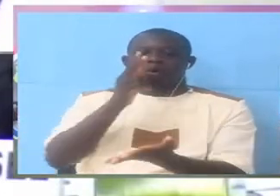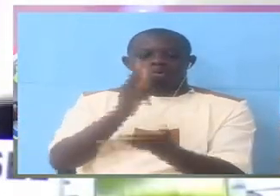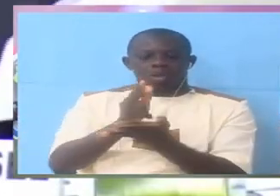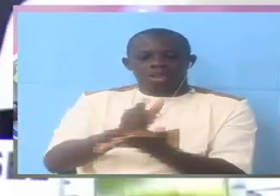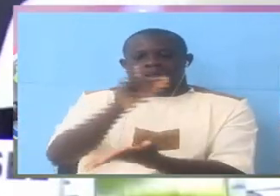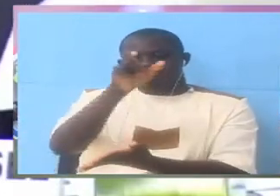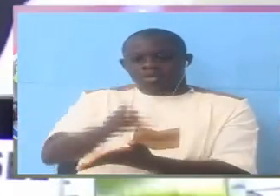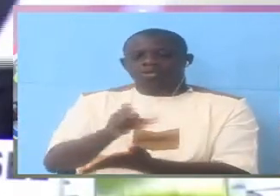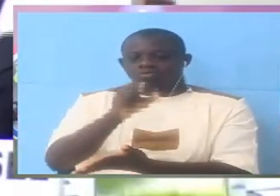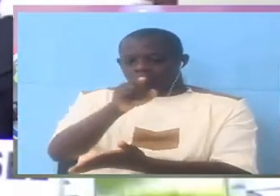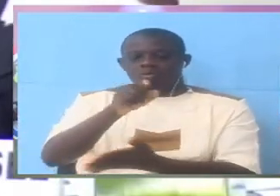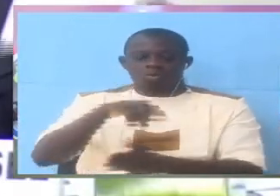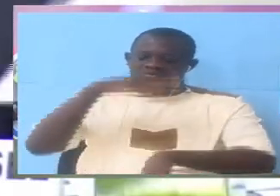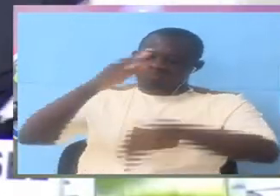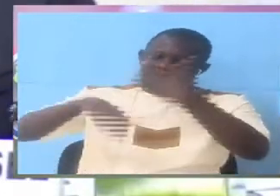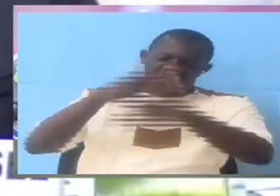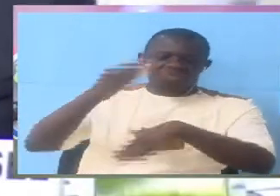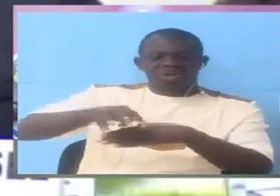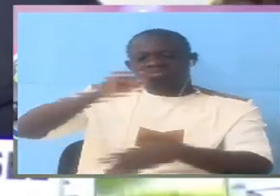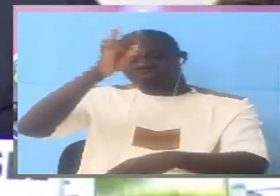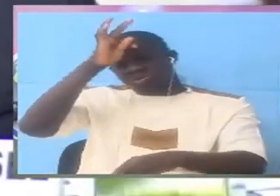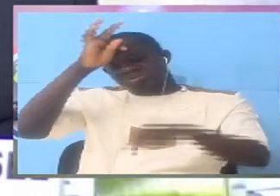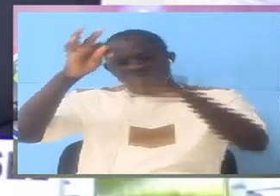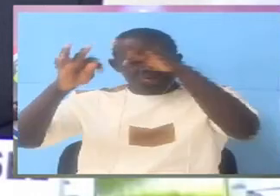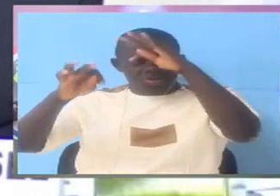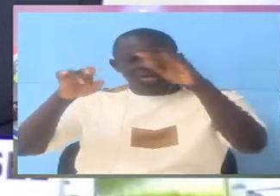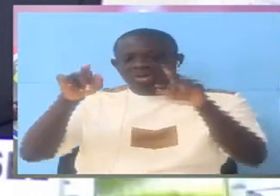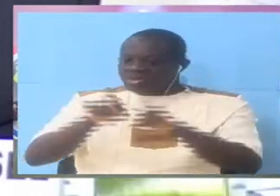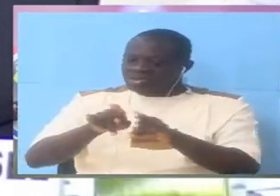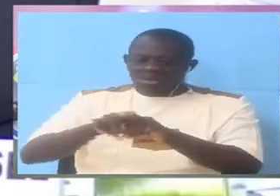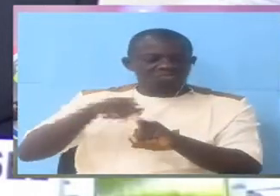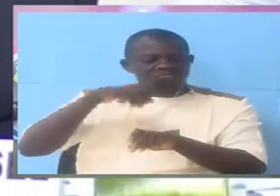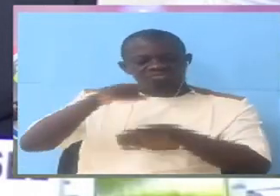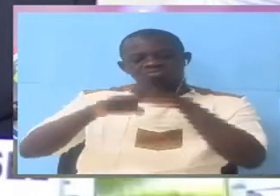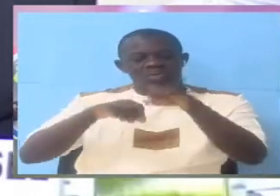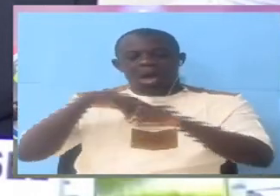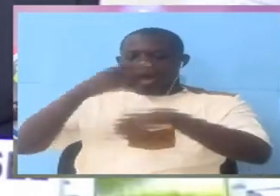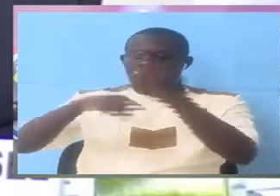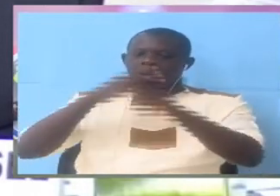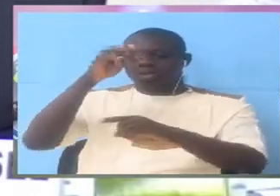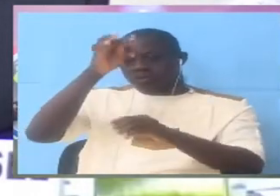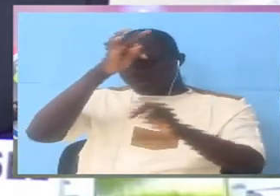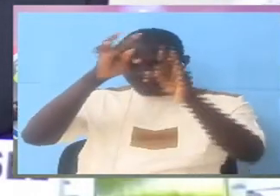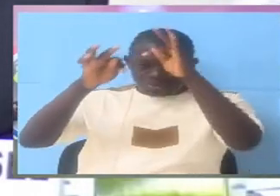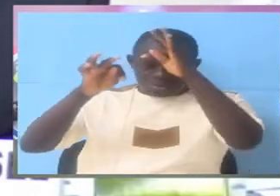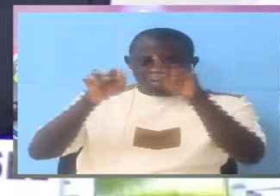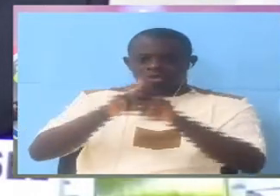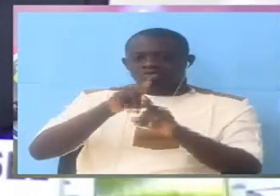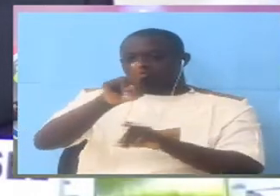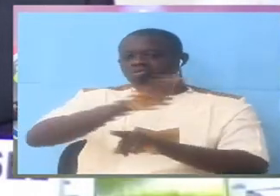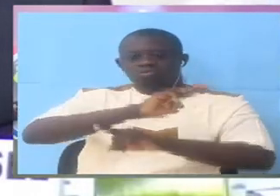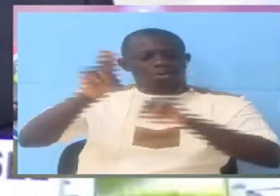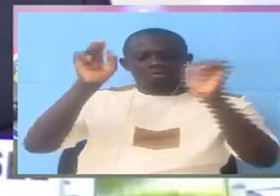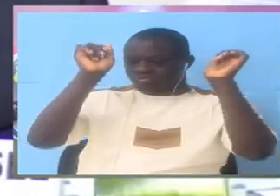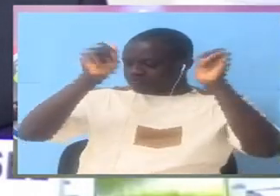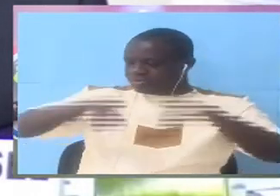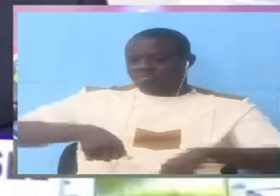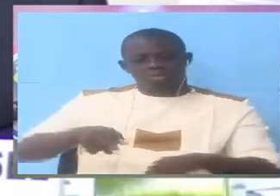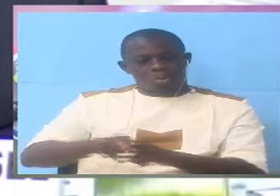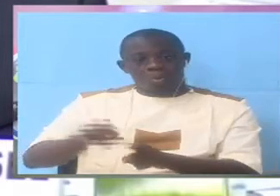feigning ignorance. This is it. You would not work in a place and rise to the position of